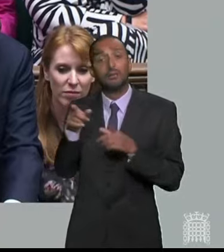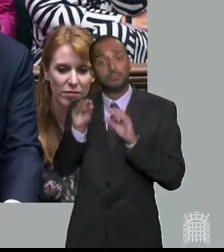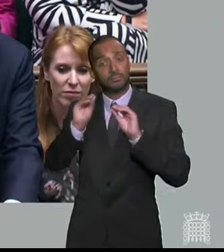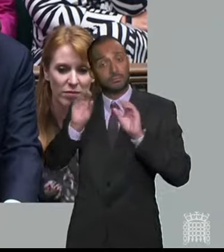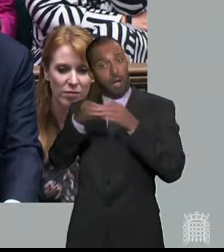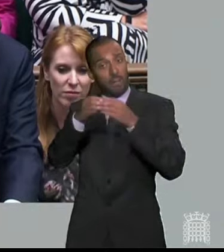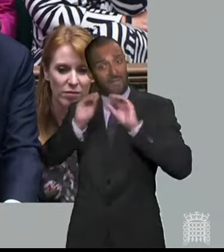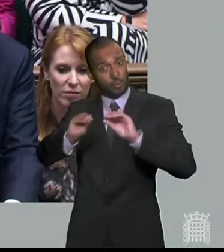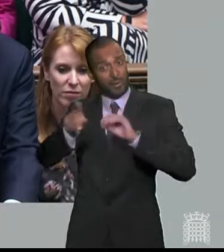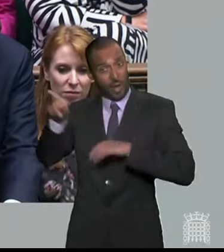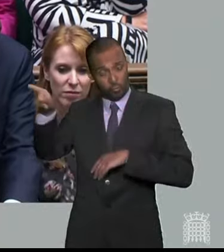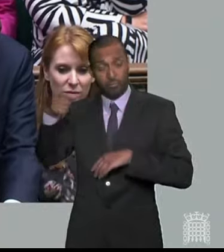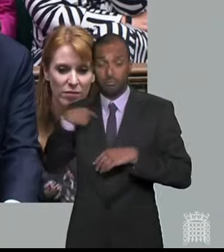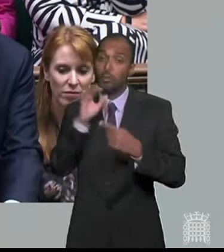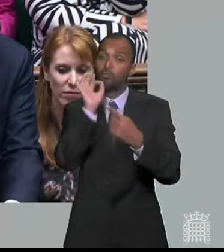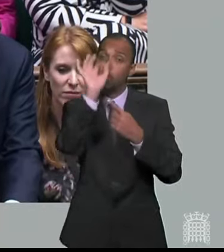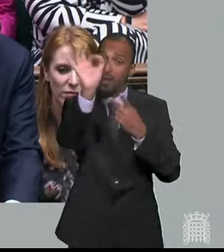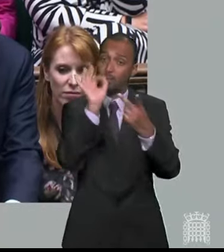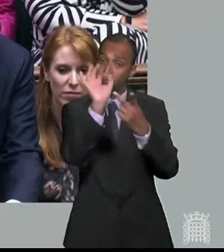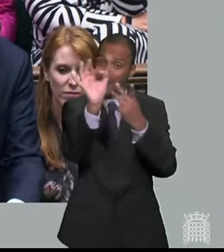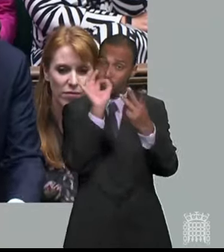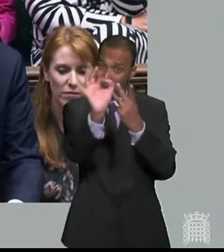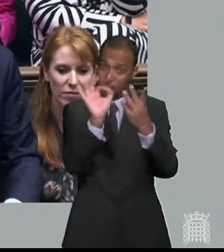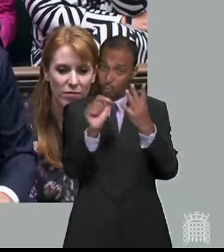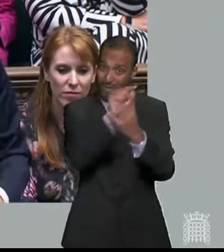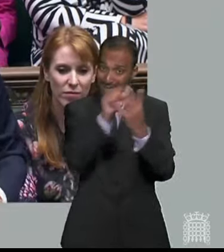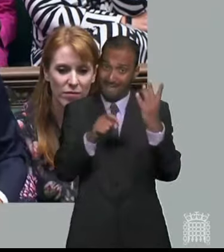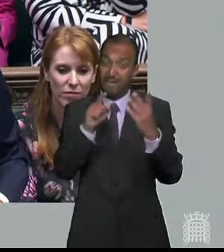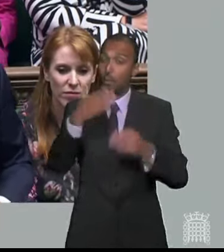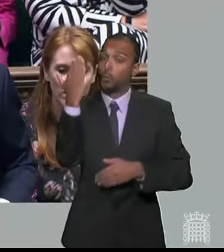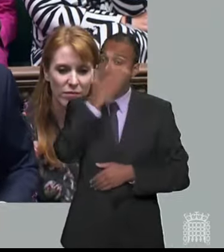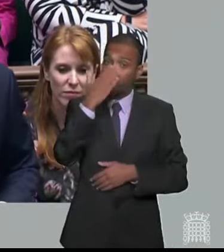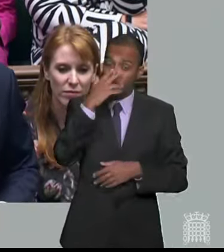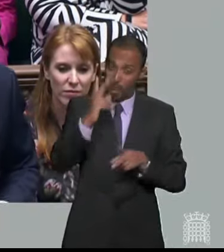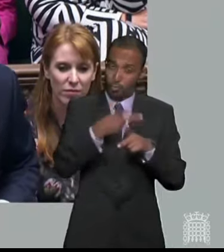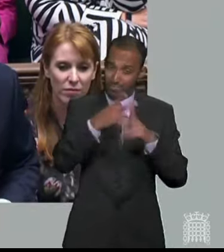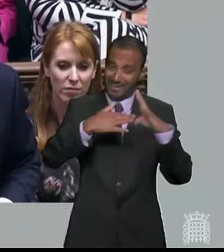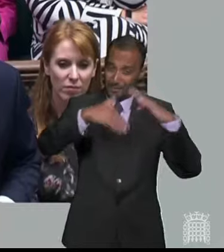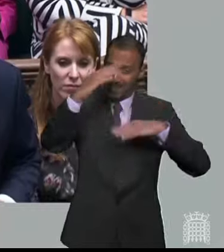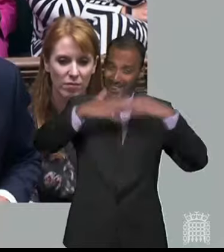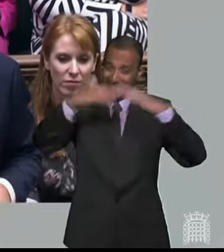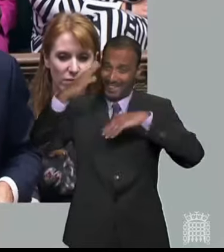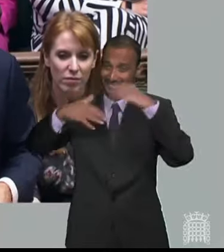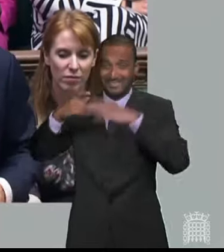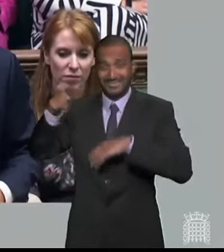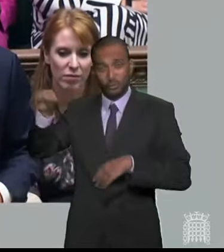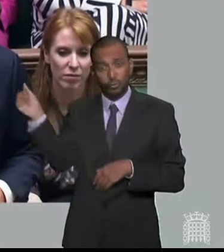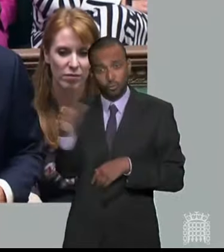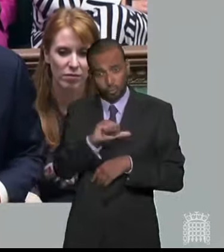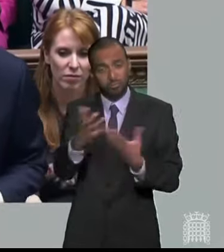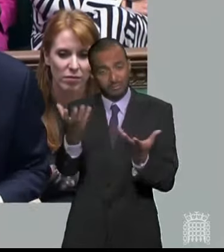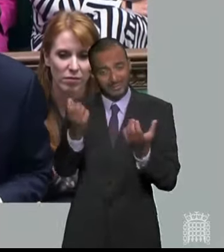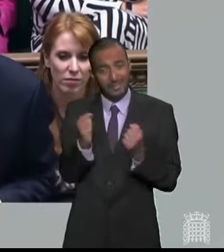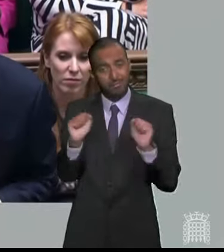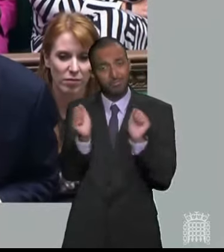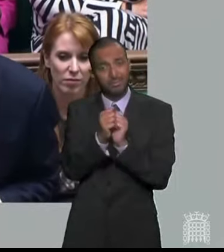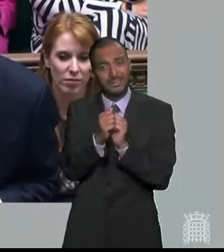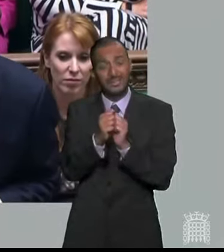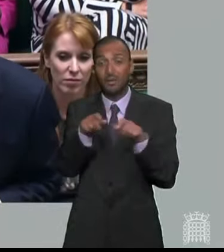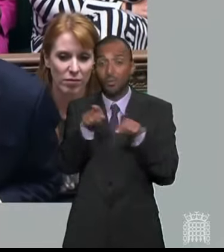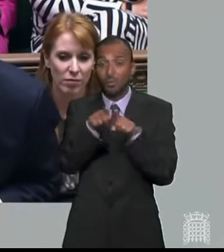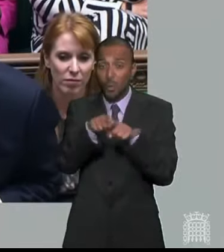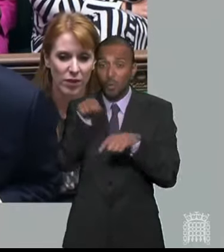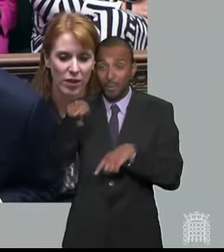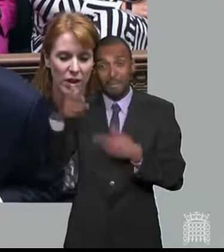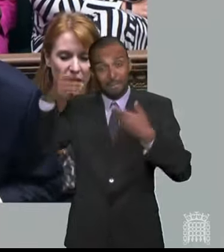of Education for the school rebuilding programme and what risks he was warned of before he turned